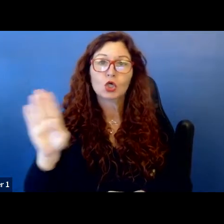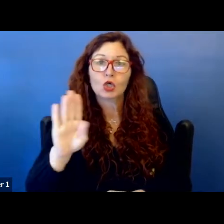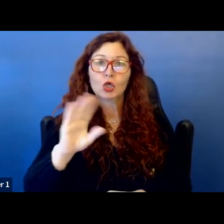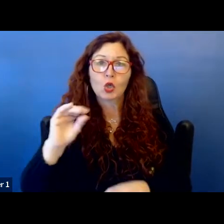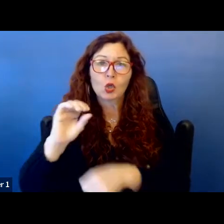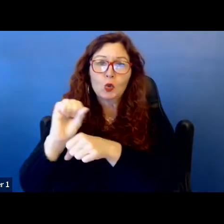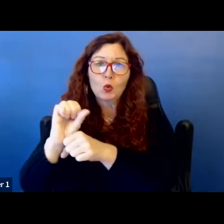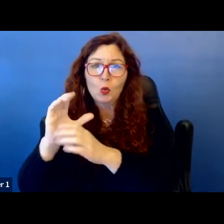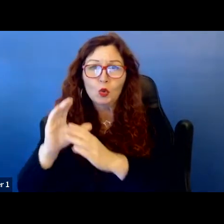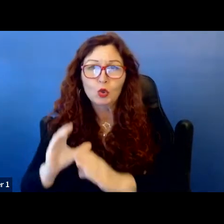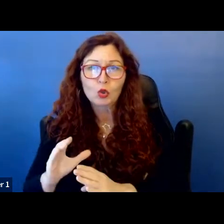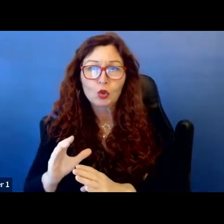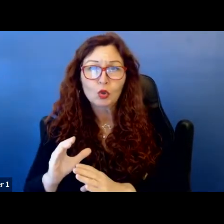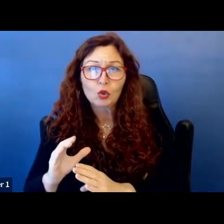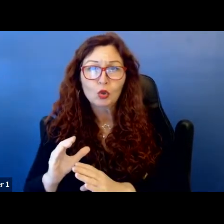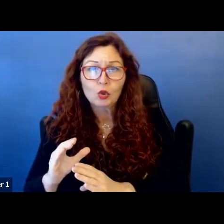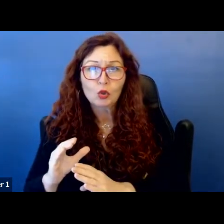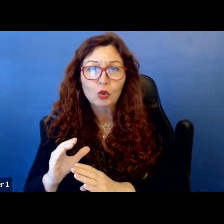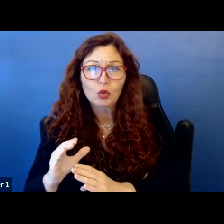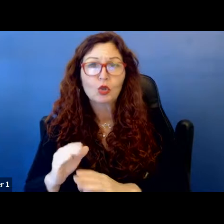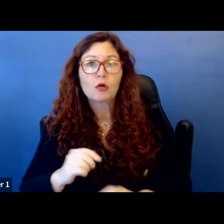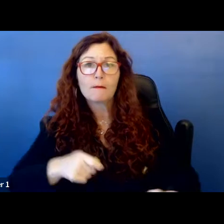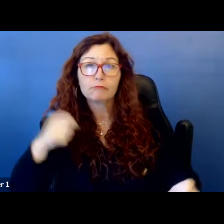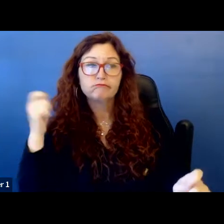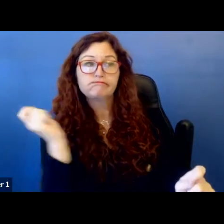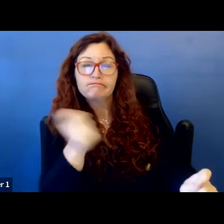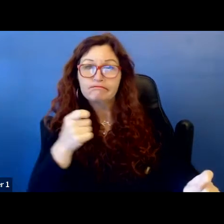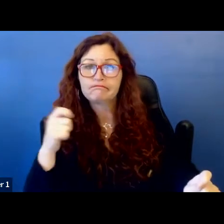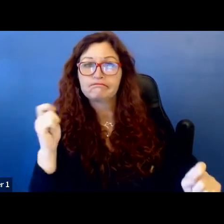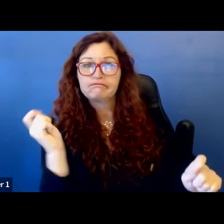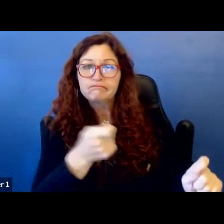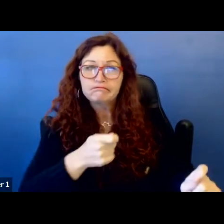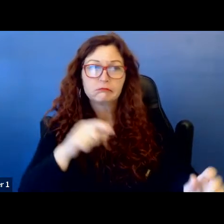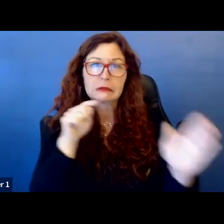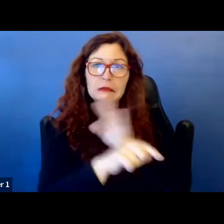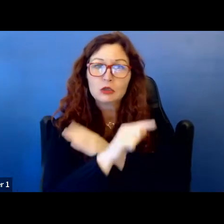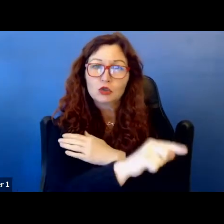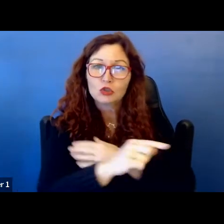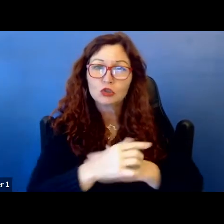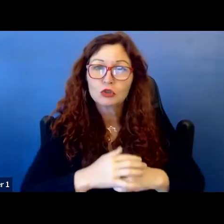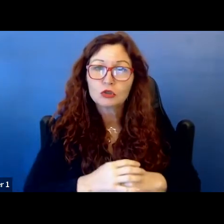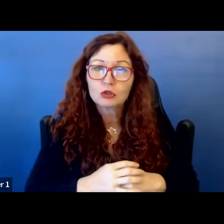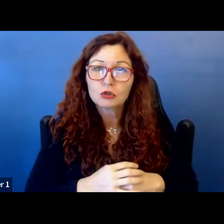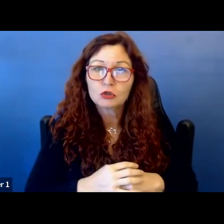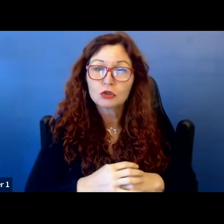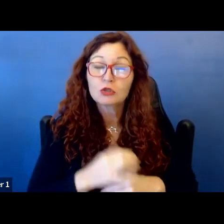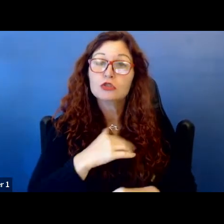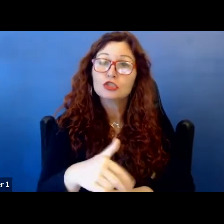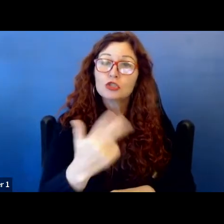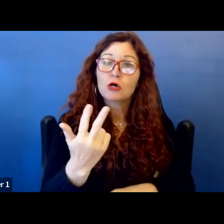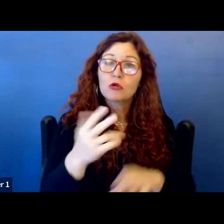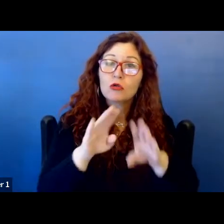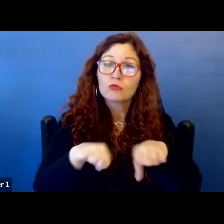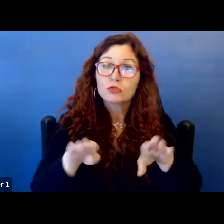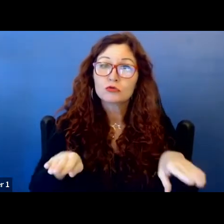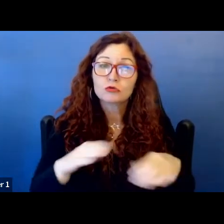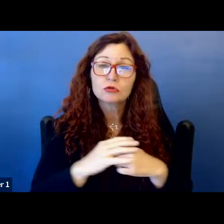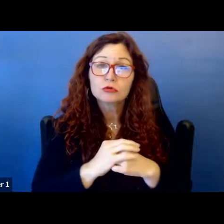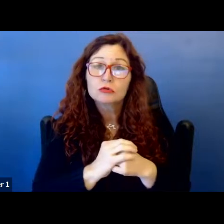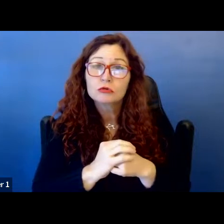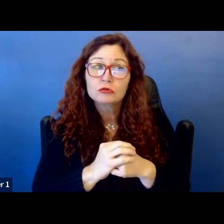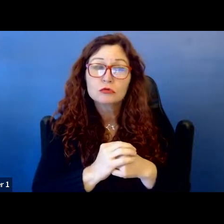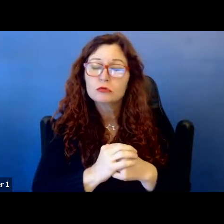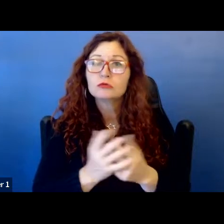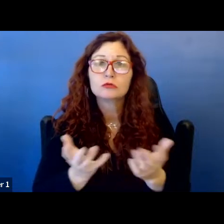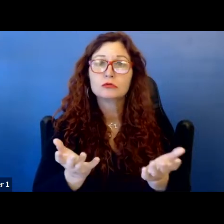death by a carpenter woody hicks pass she had three children and these are some of the